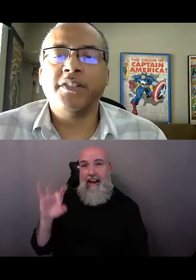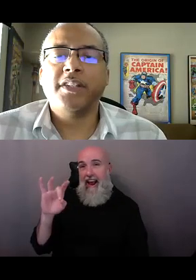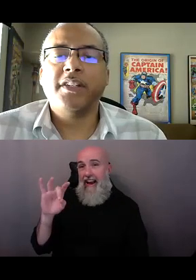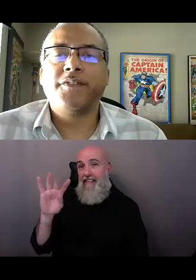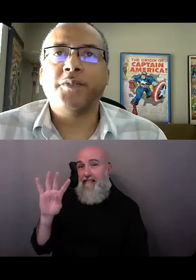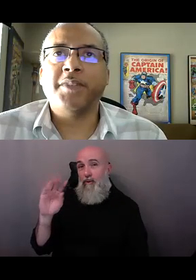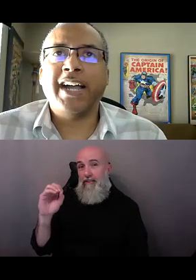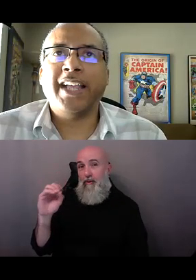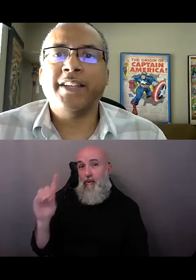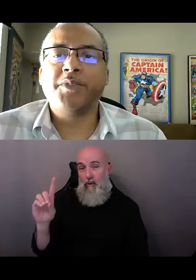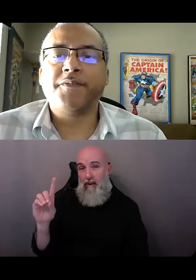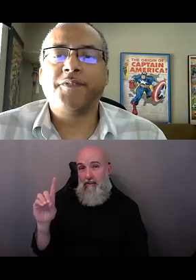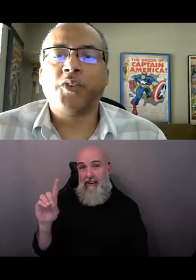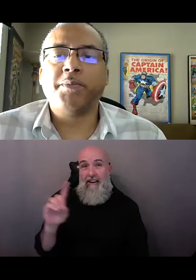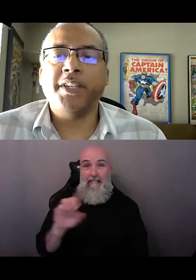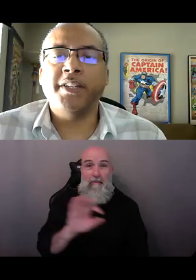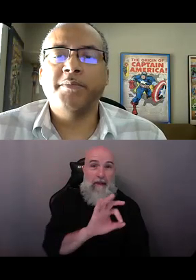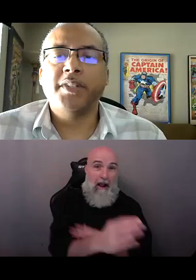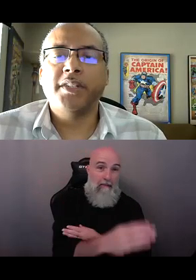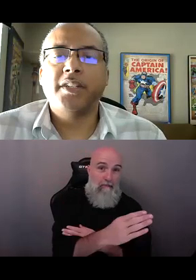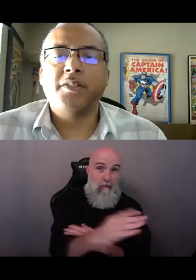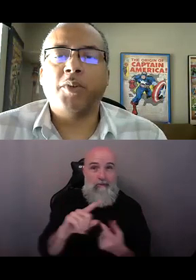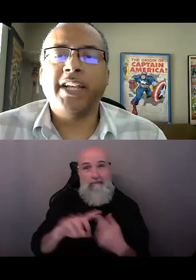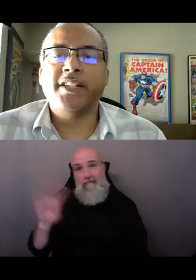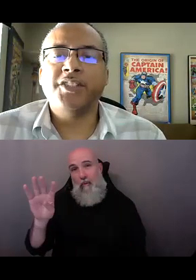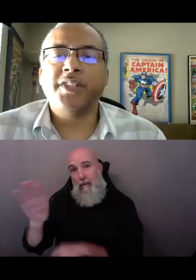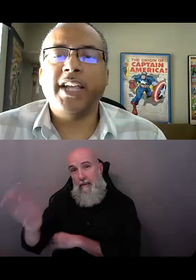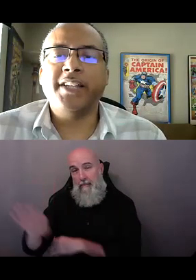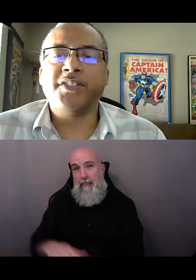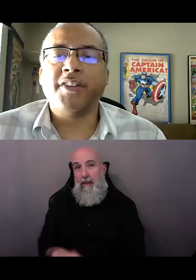1-800-880-8401 from 9 a.m. to 4 p.m.